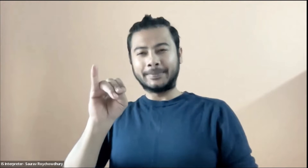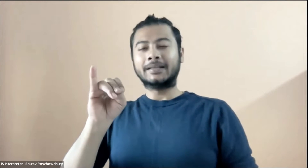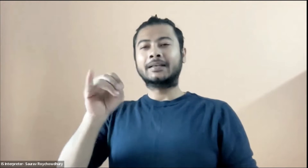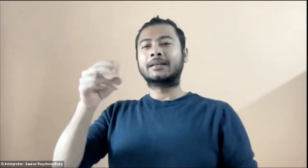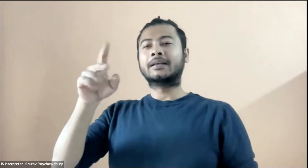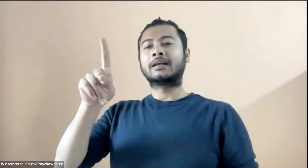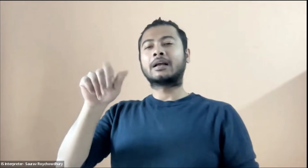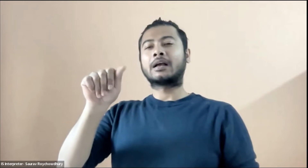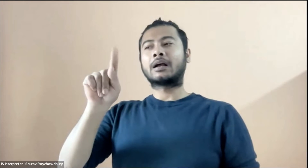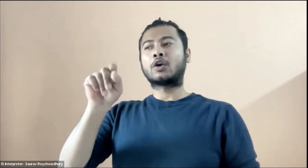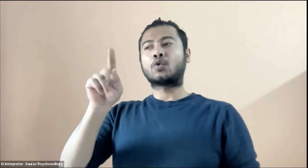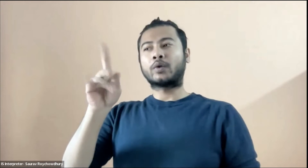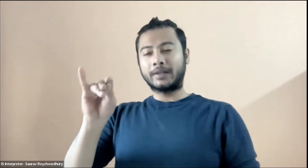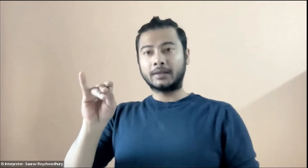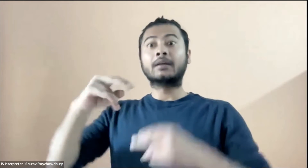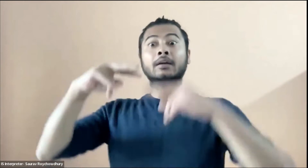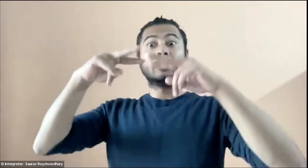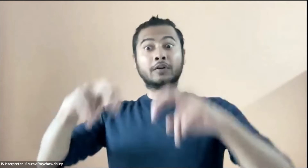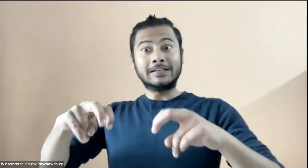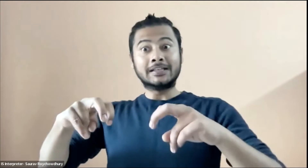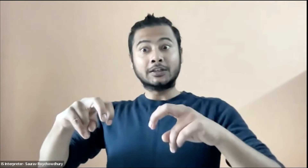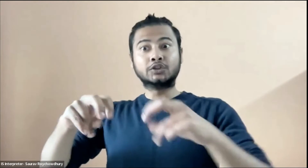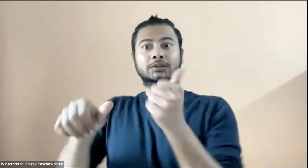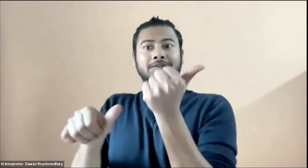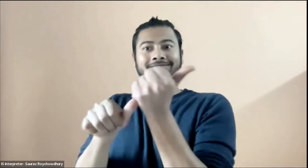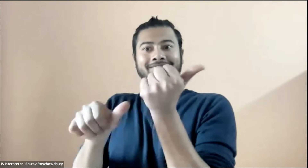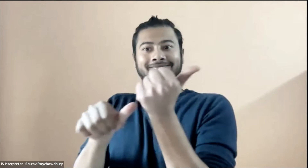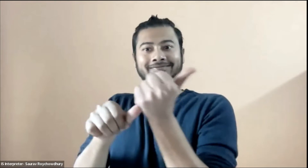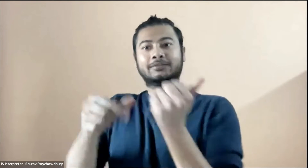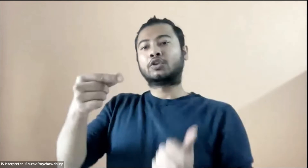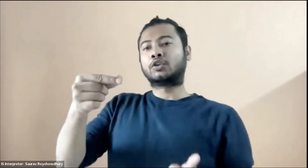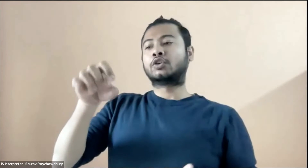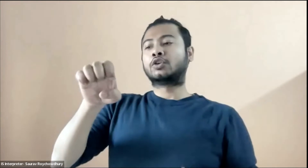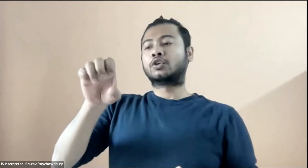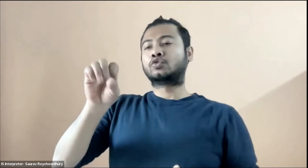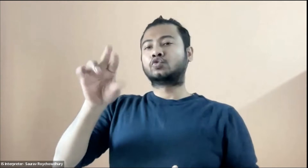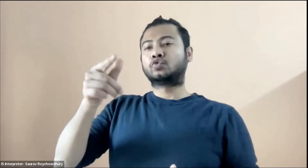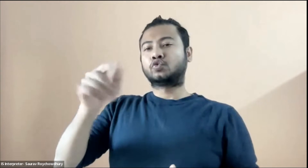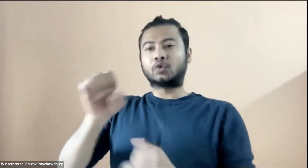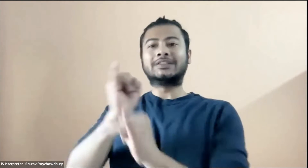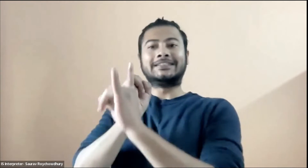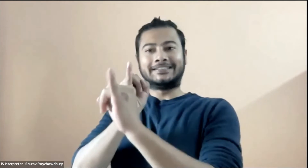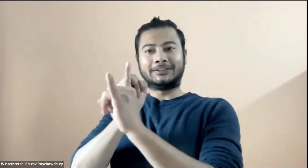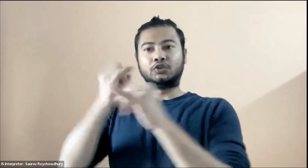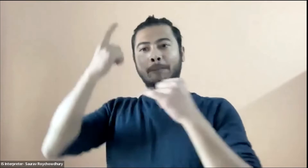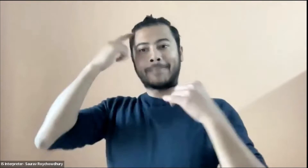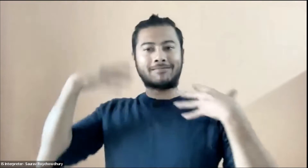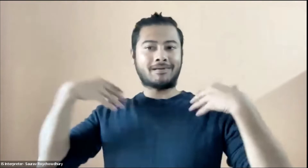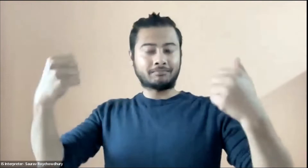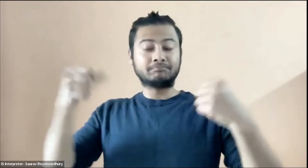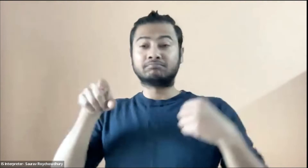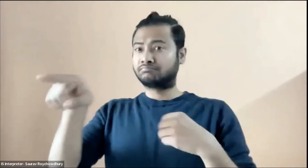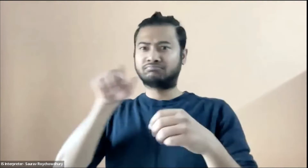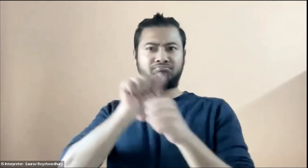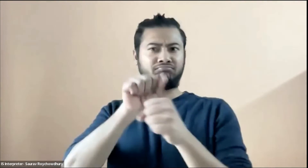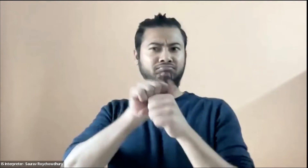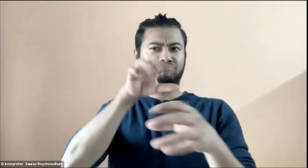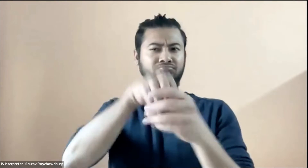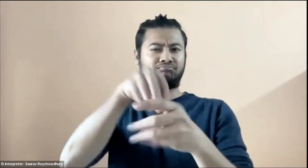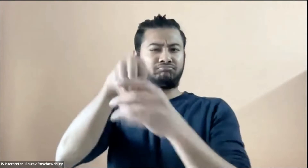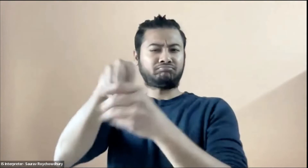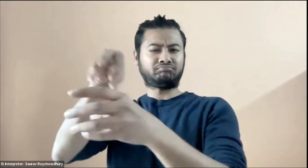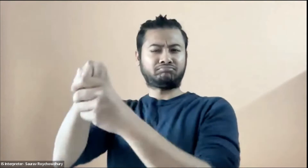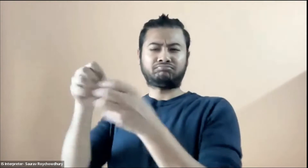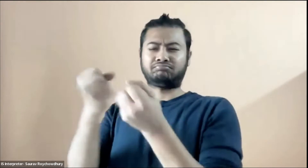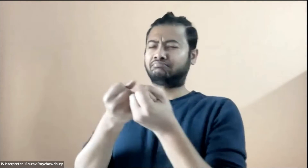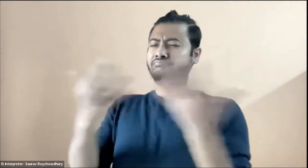Health. She's currently working in a number of areas and has worked for a number of teams at the George. And her